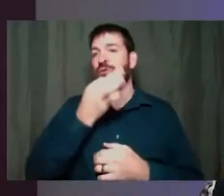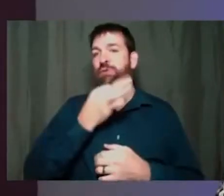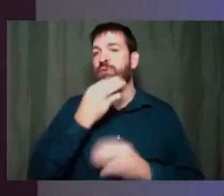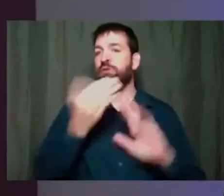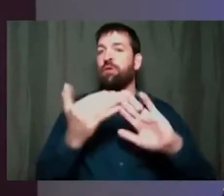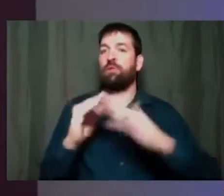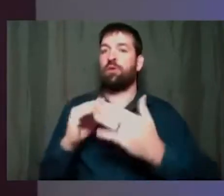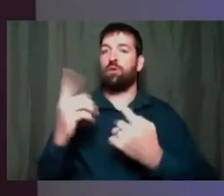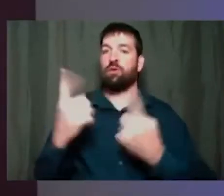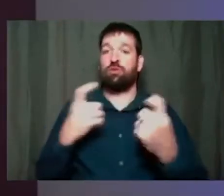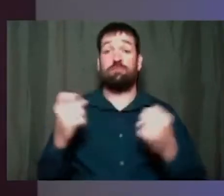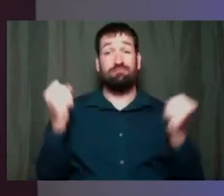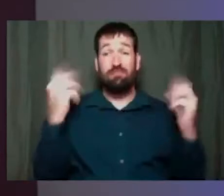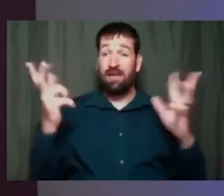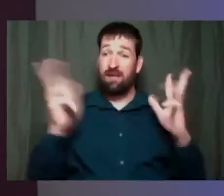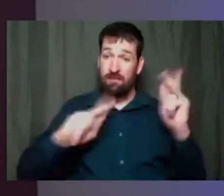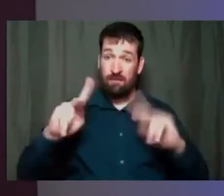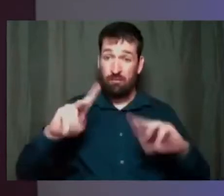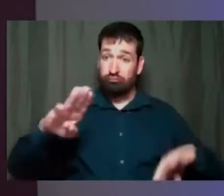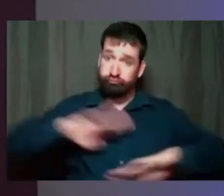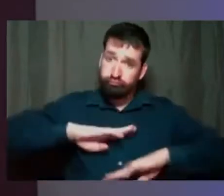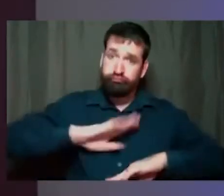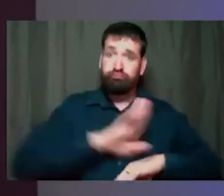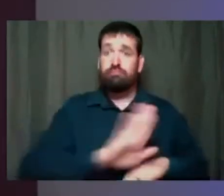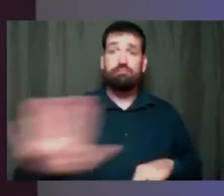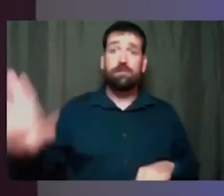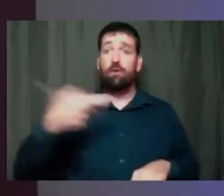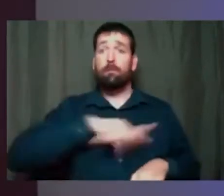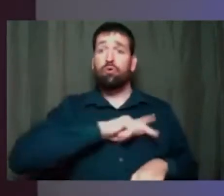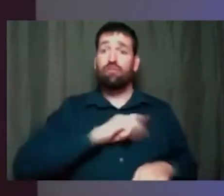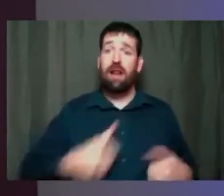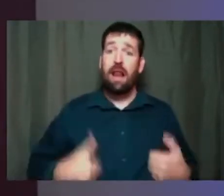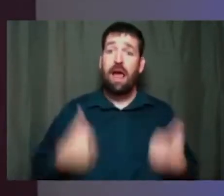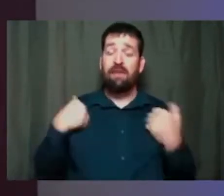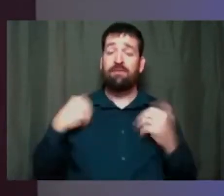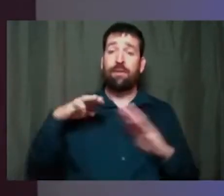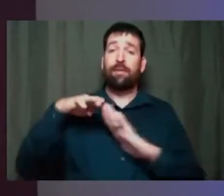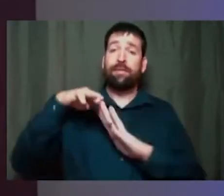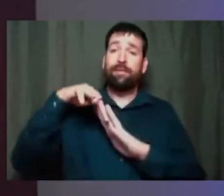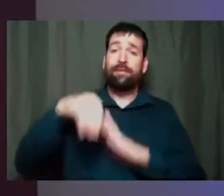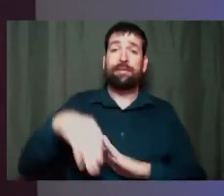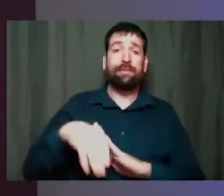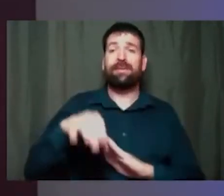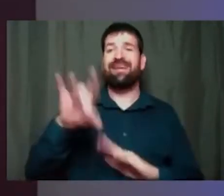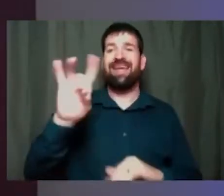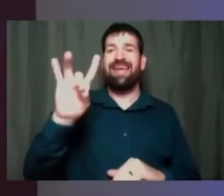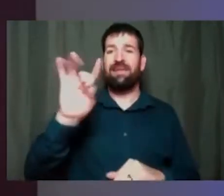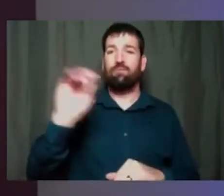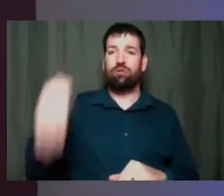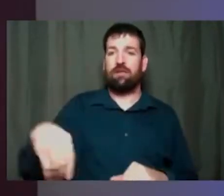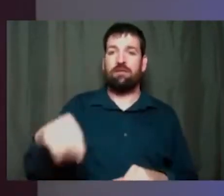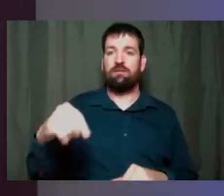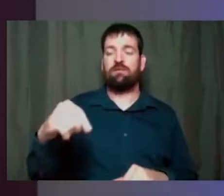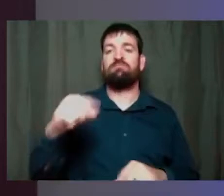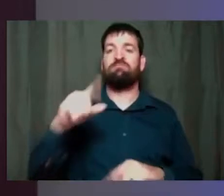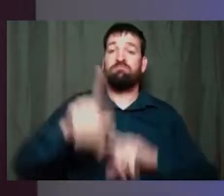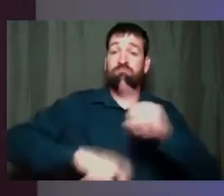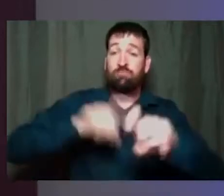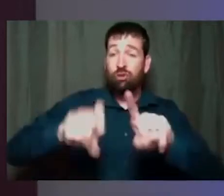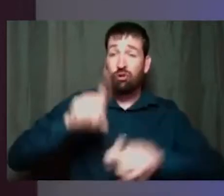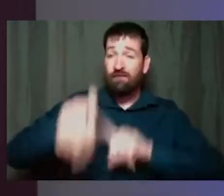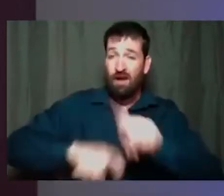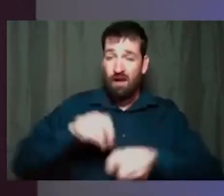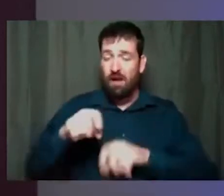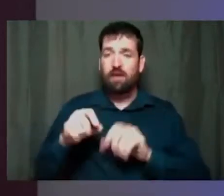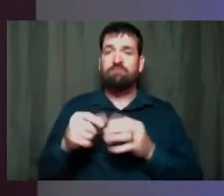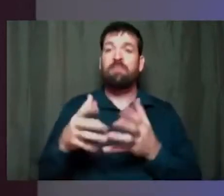people satisfied with their personal lives is down 8%. A Gallup poll finds that 82% of Americans say that they